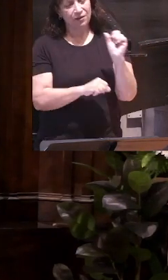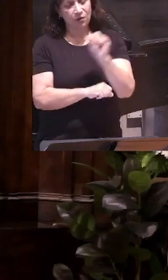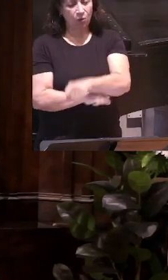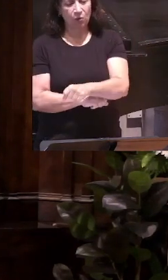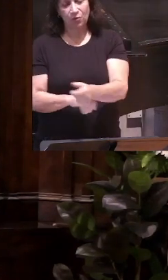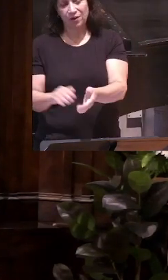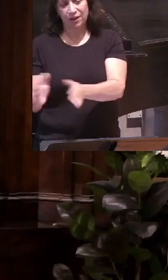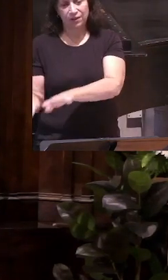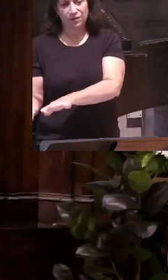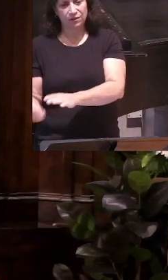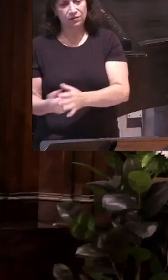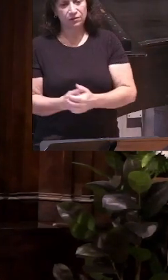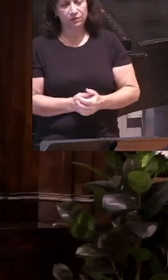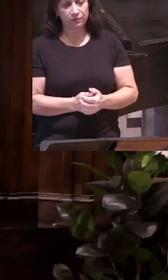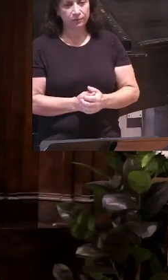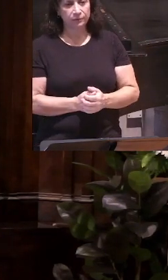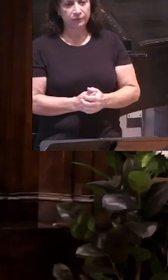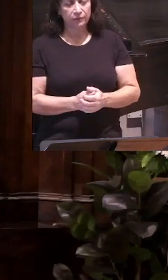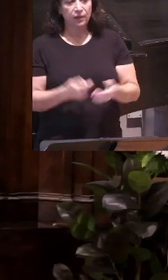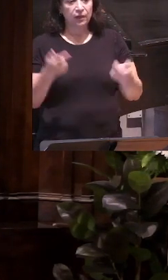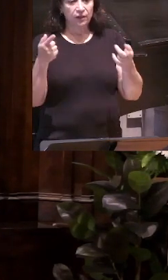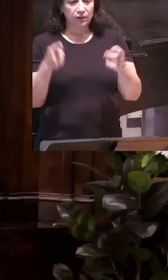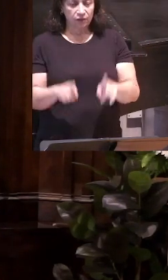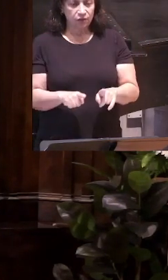death. So